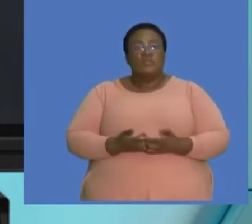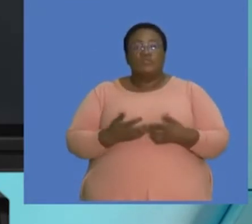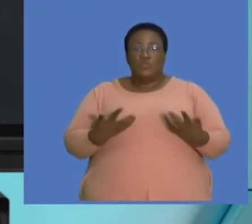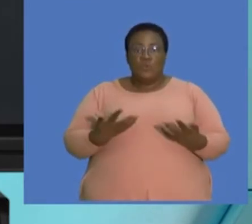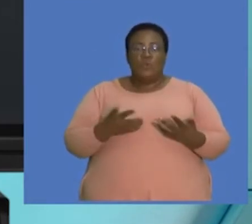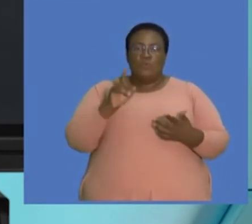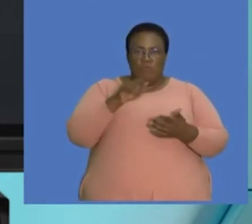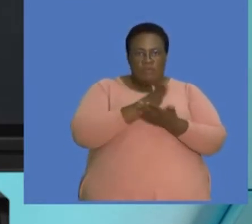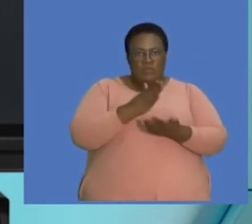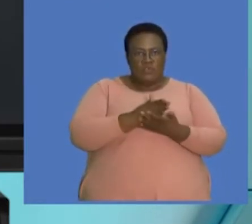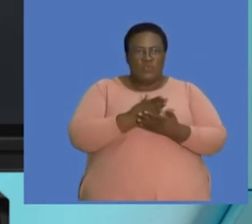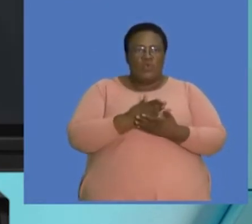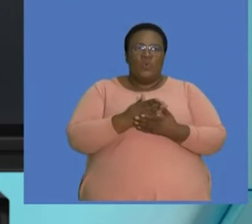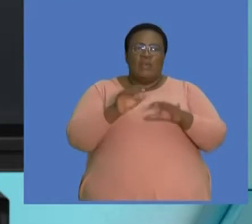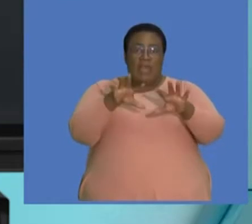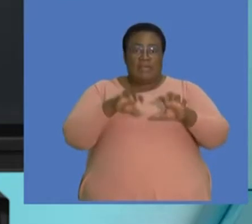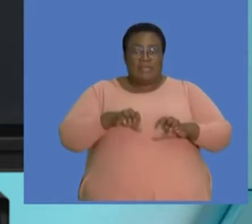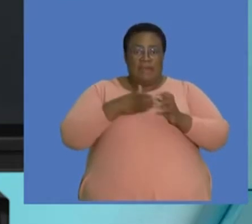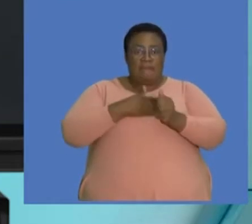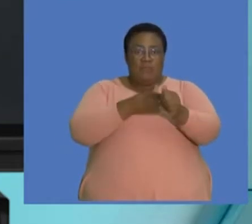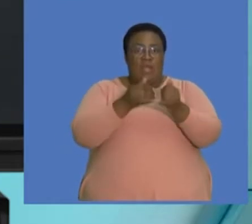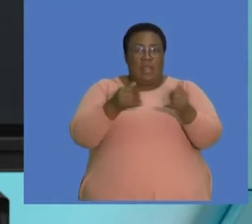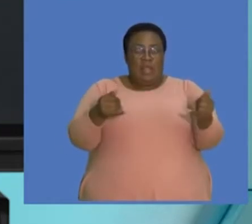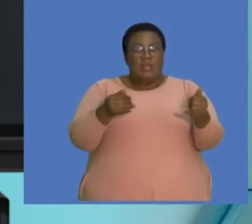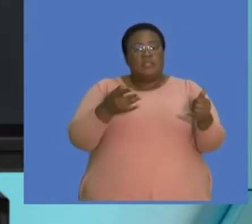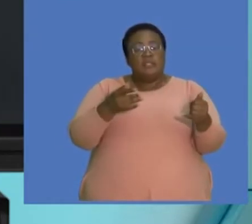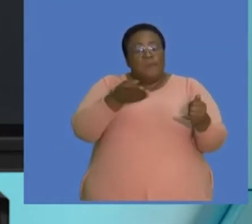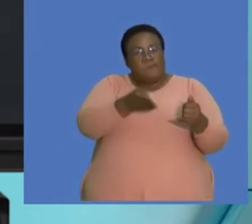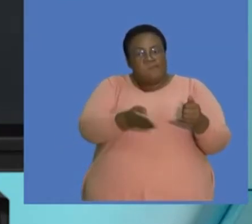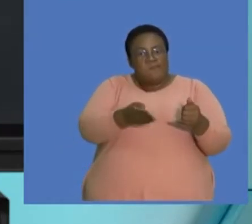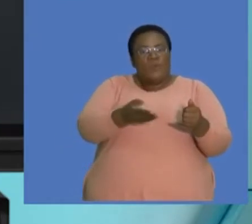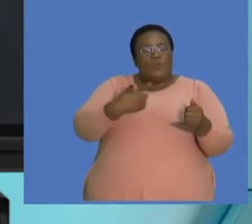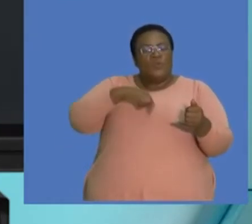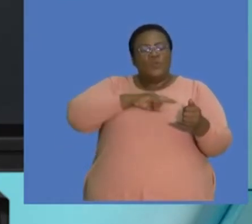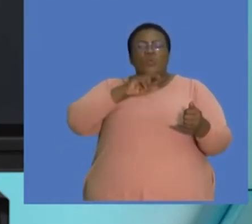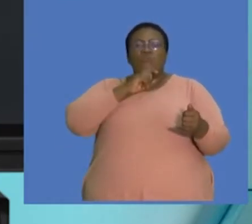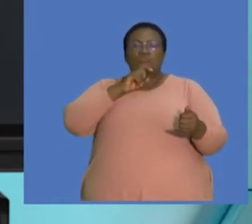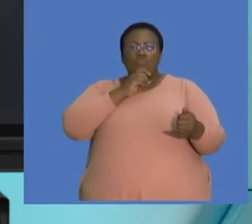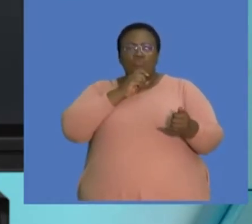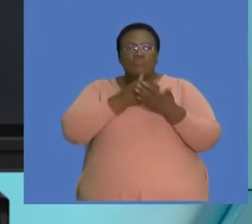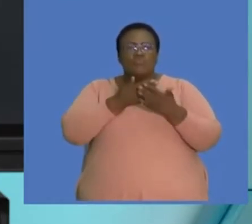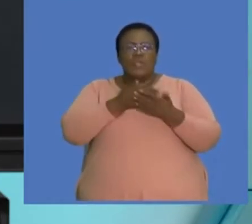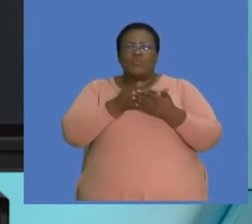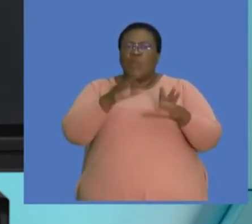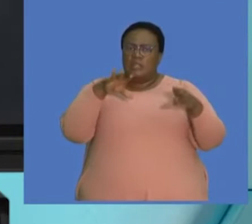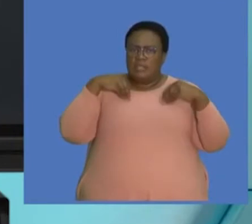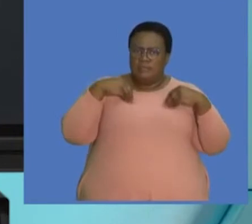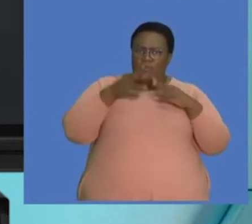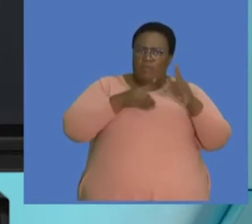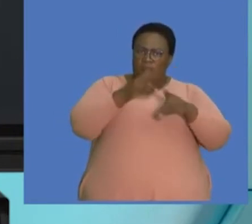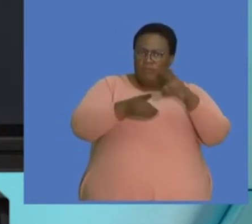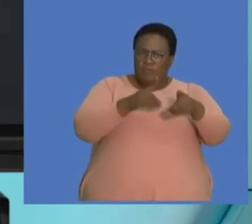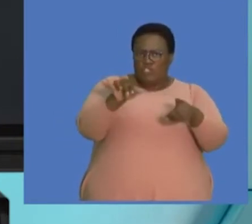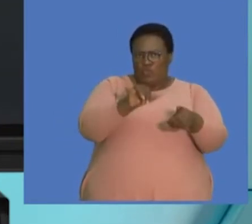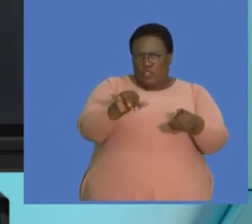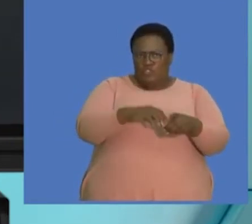all or nothing. The examination guidelines are there for us to refer in terms of what is acceptable as far as definitions